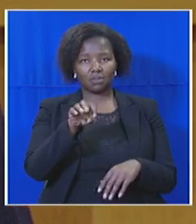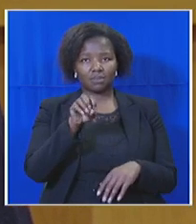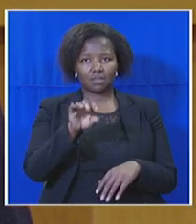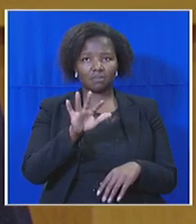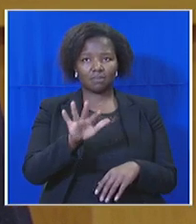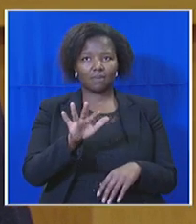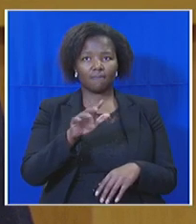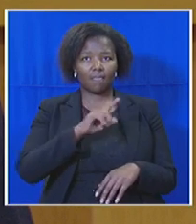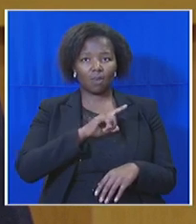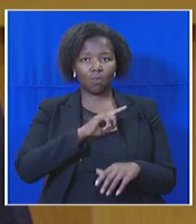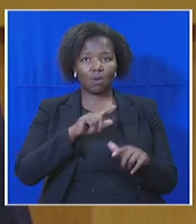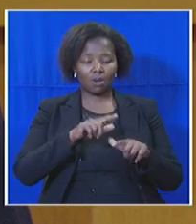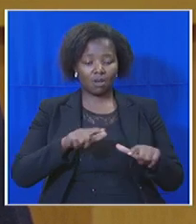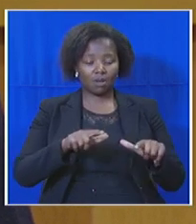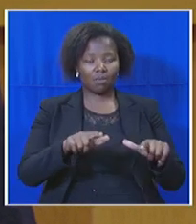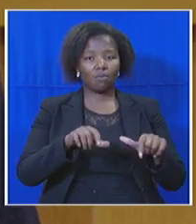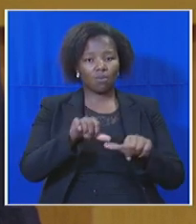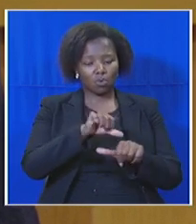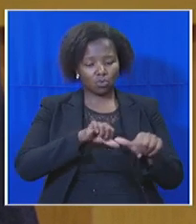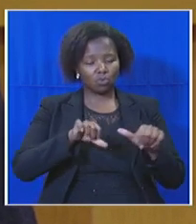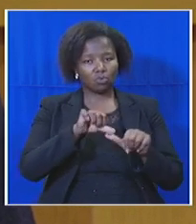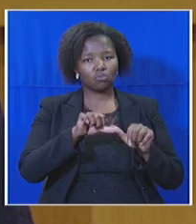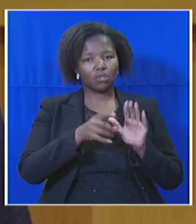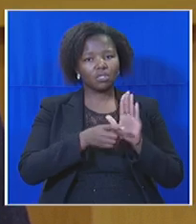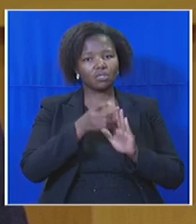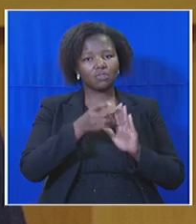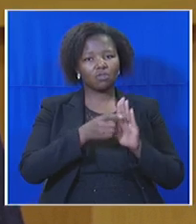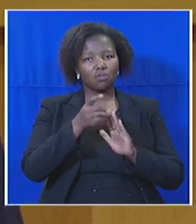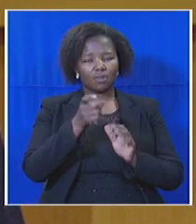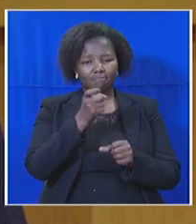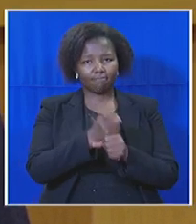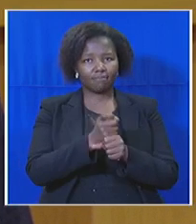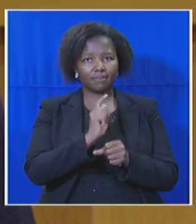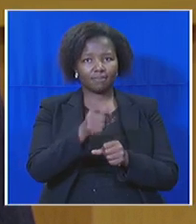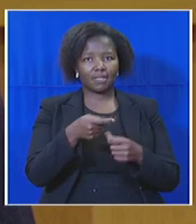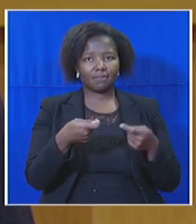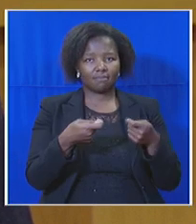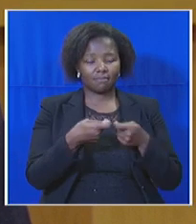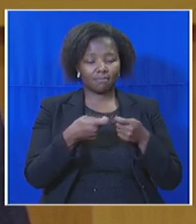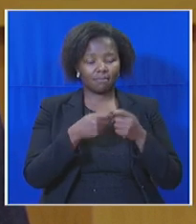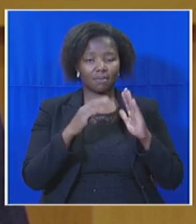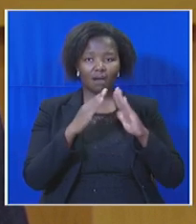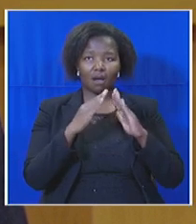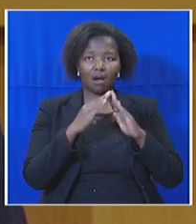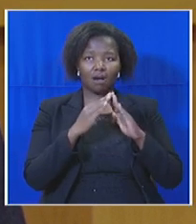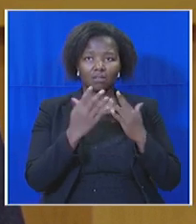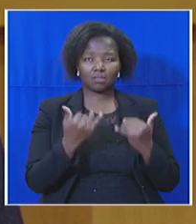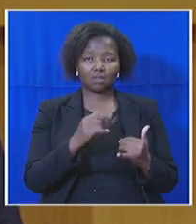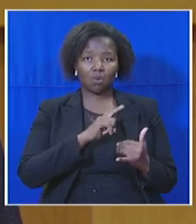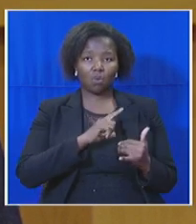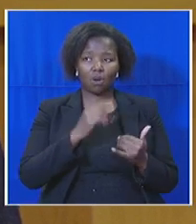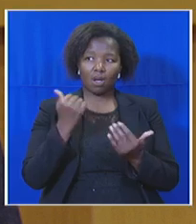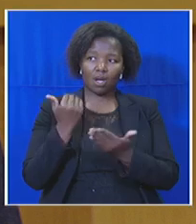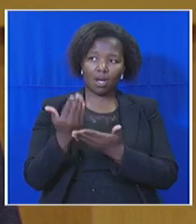of the Limpopo Social Development Department refusing to pay the subsidies to the home because their application for